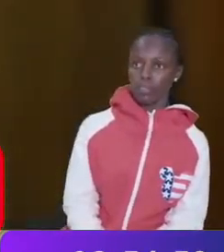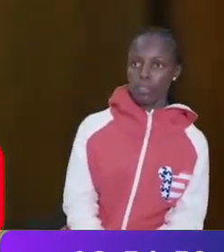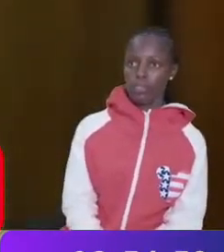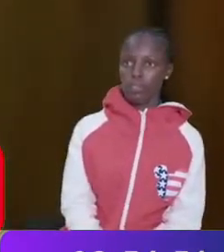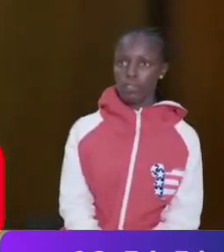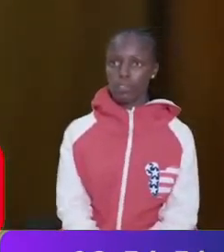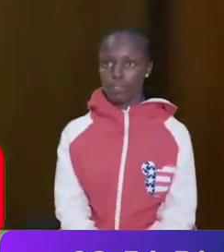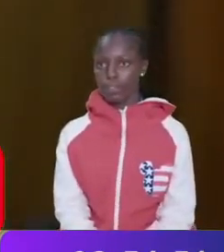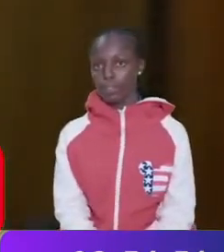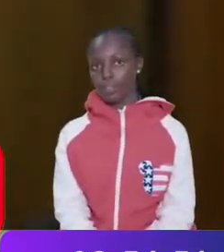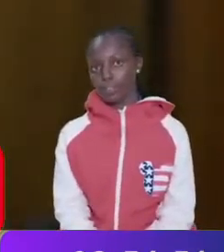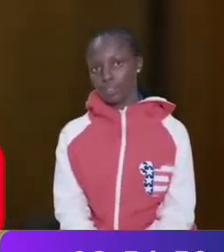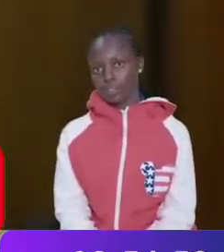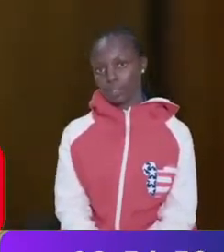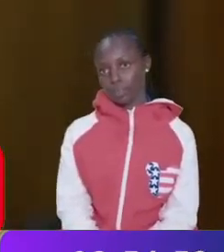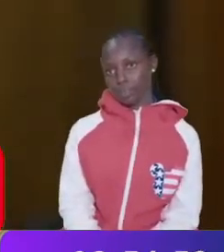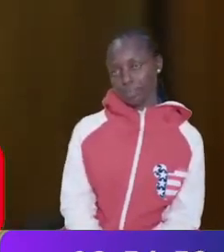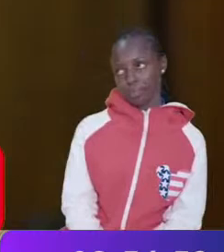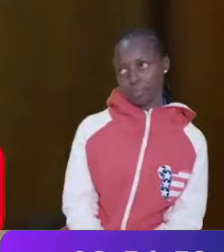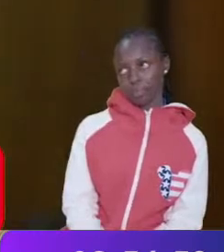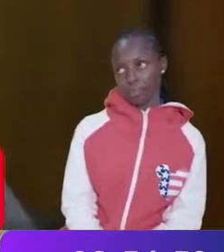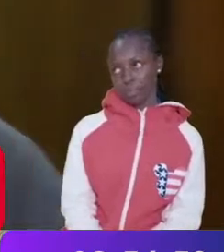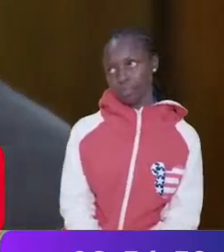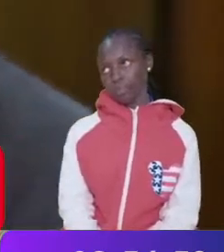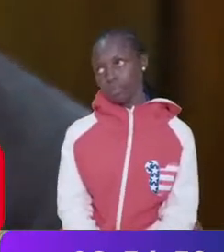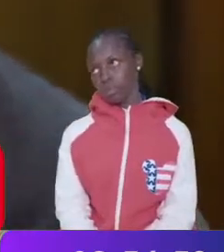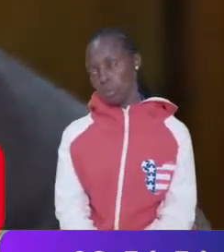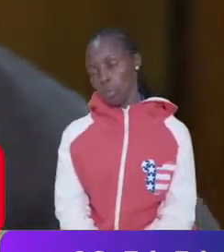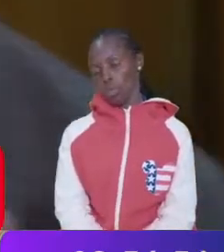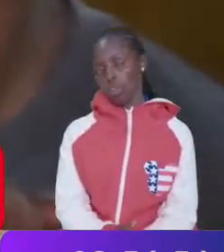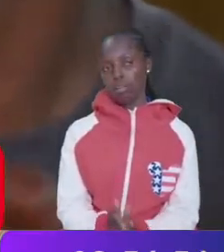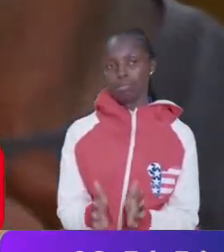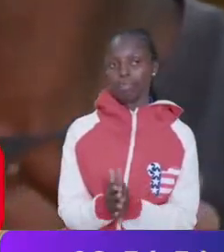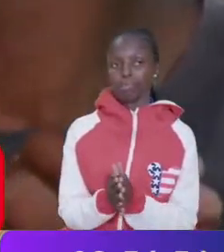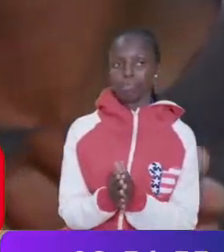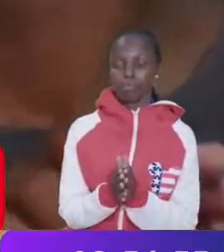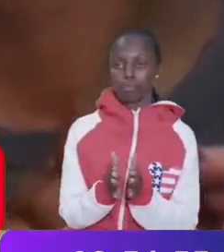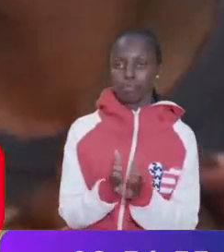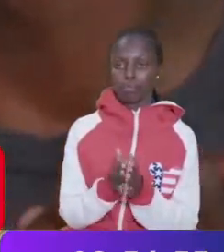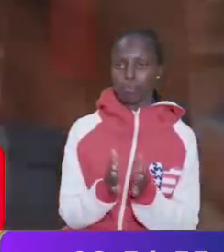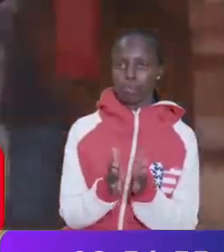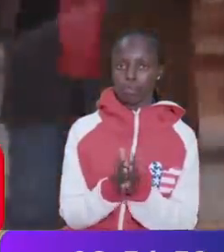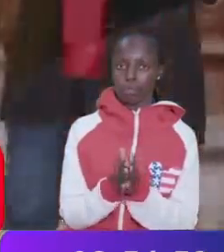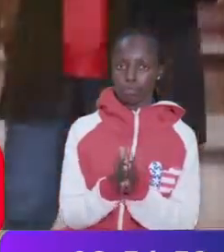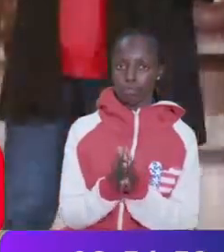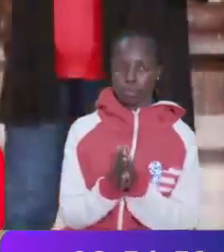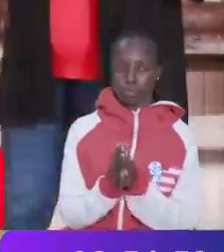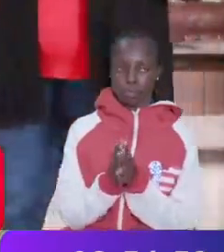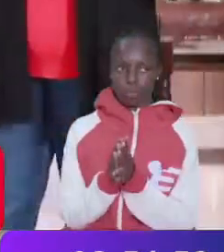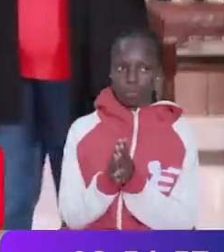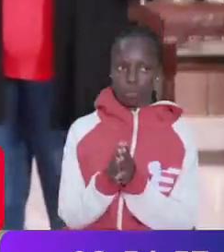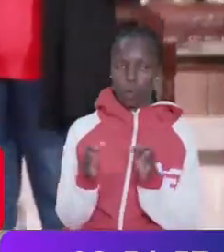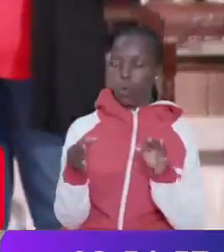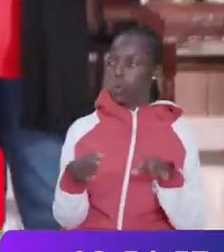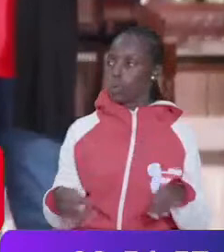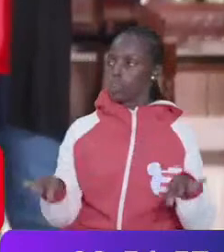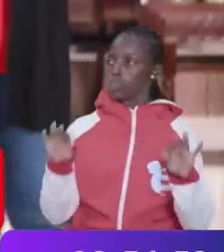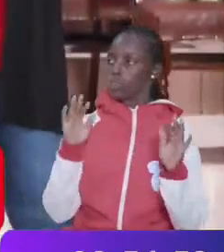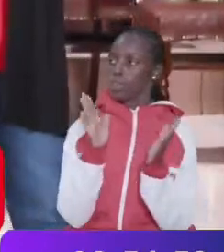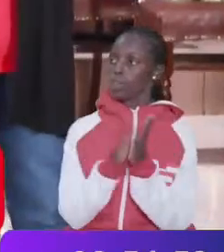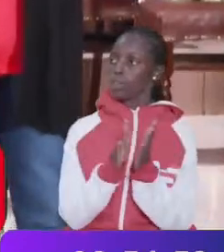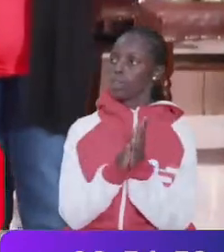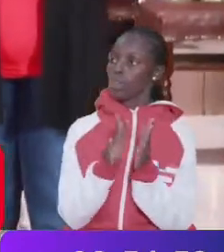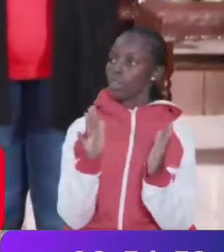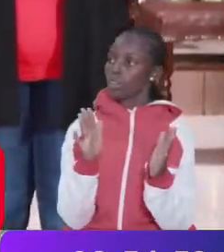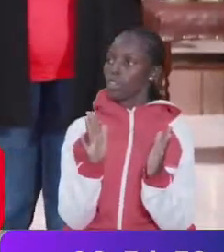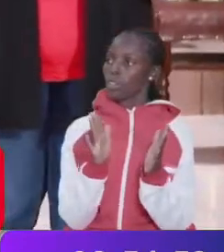worthy. You're worthy of all praises. You're worthy to be magnified. You're worthy to be magnified. You're worthy to be glorified. You're